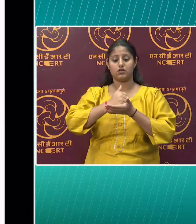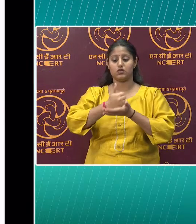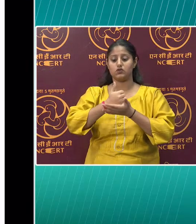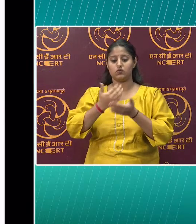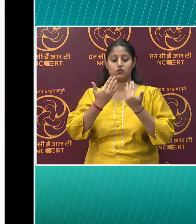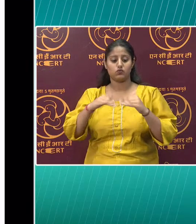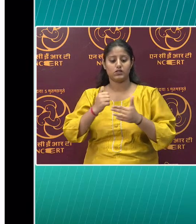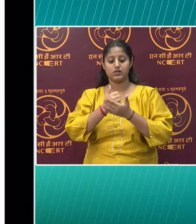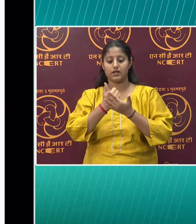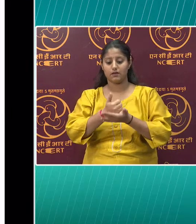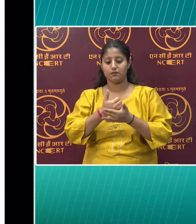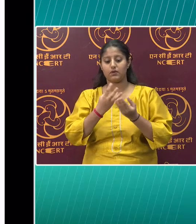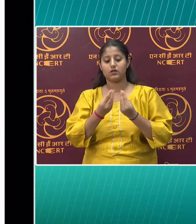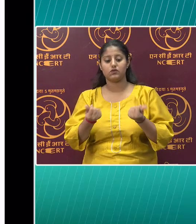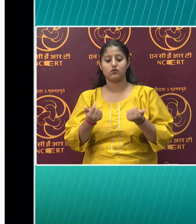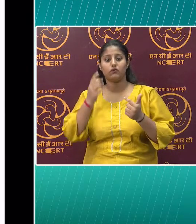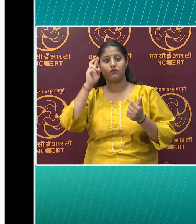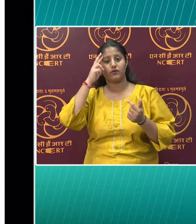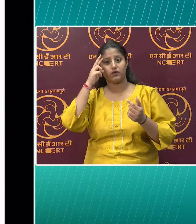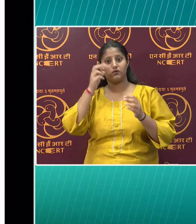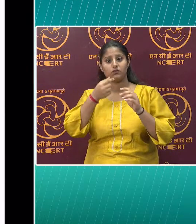complex